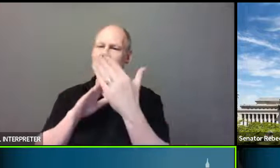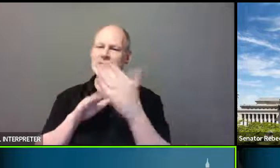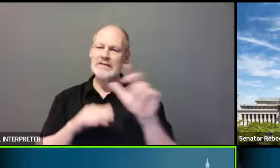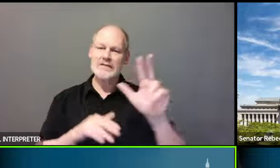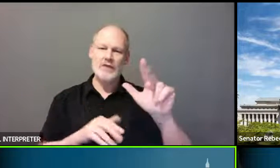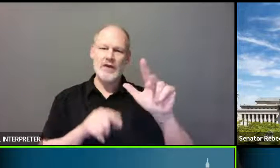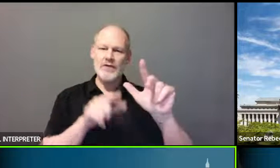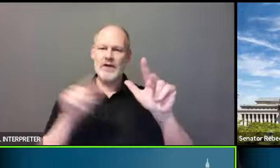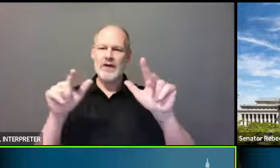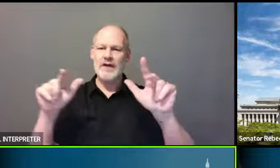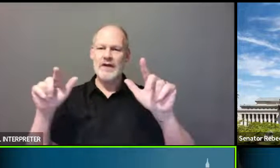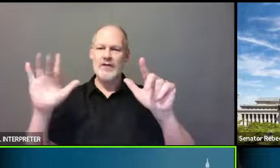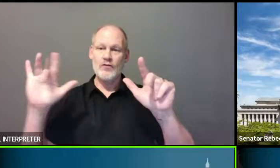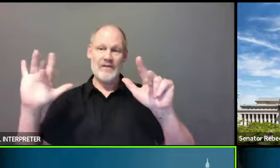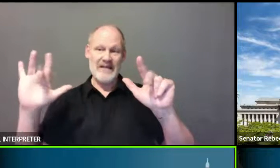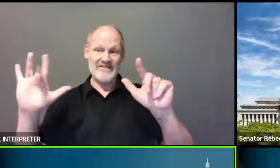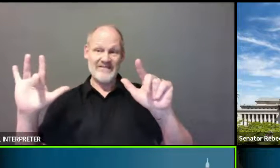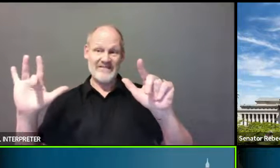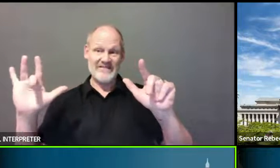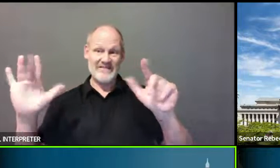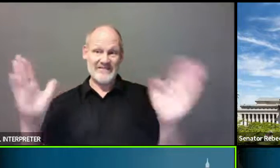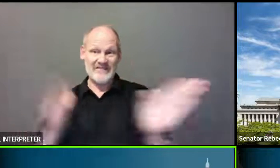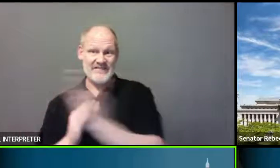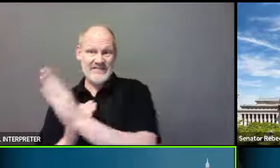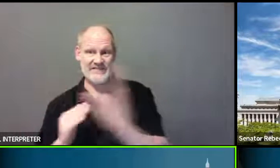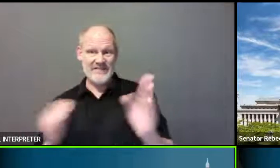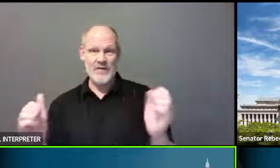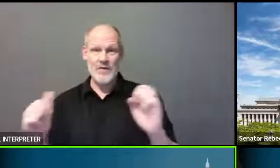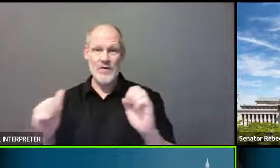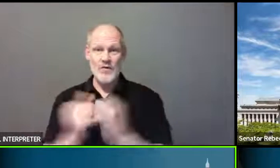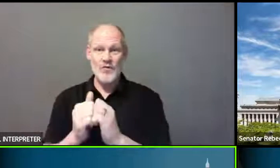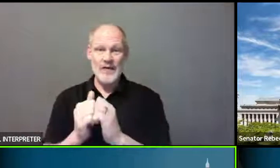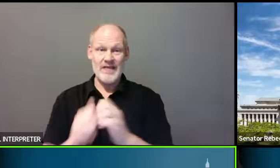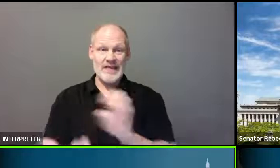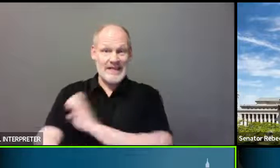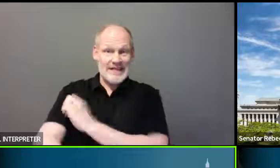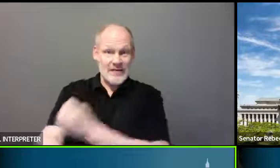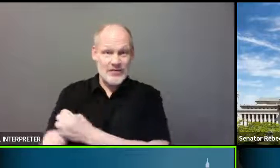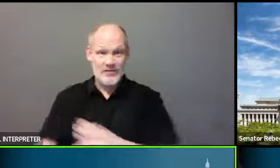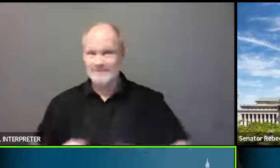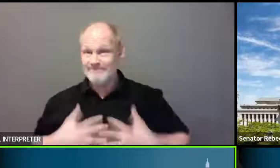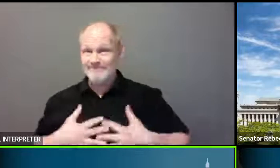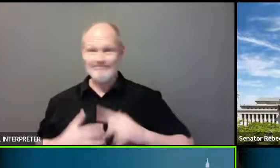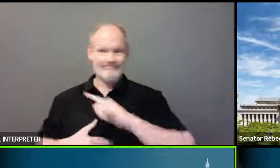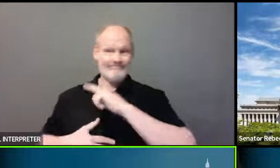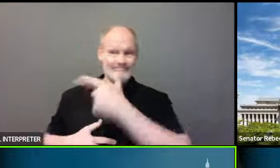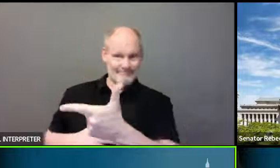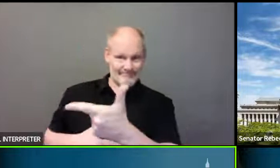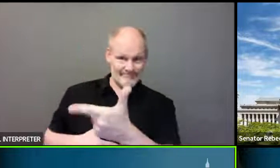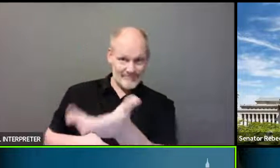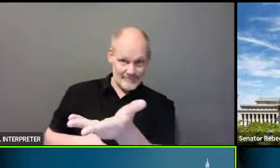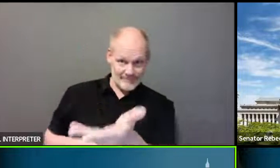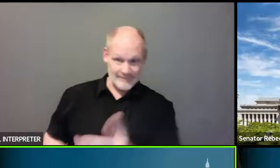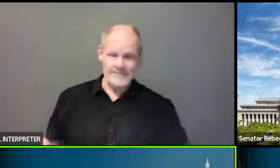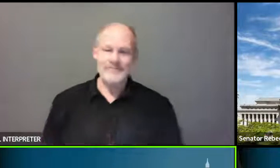2023-2025 with renewed vigor. And I will pass it to my seatmate.